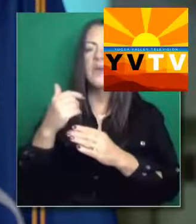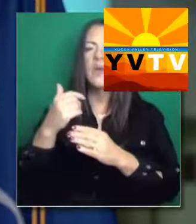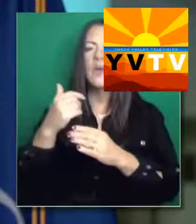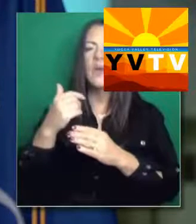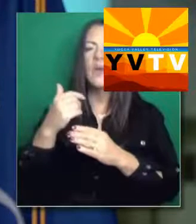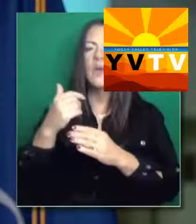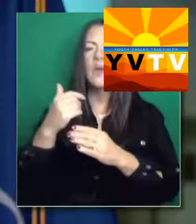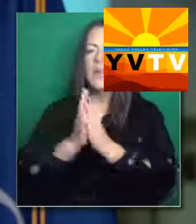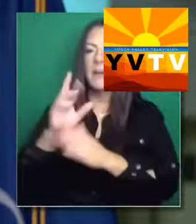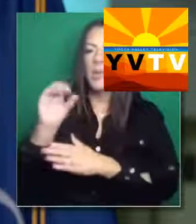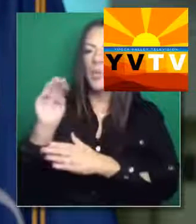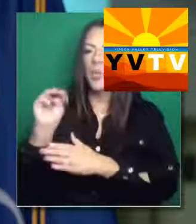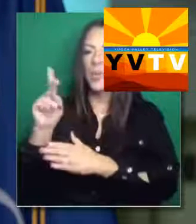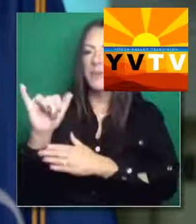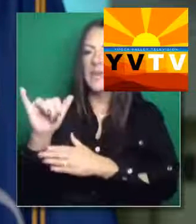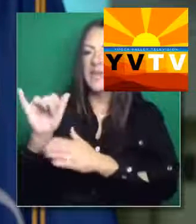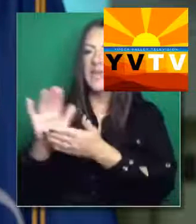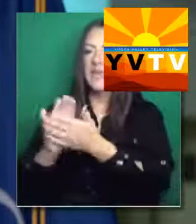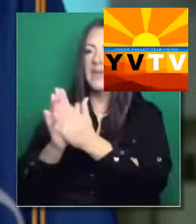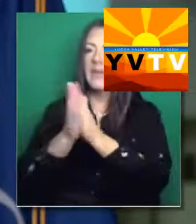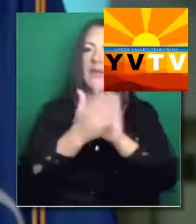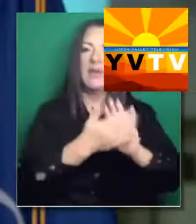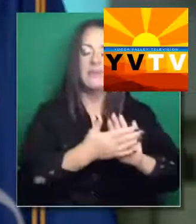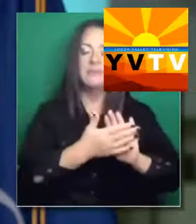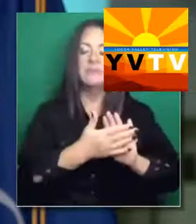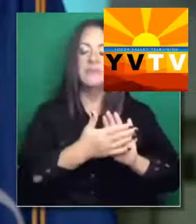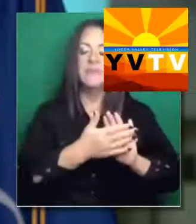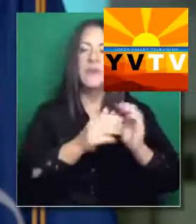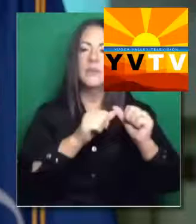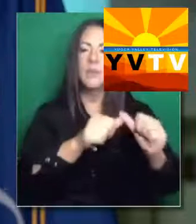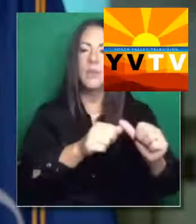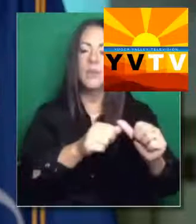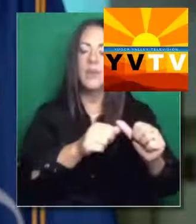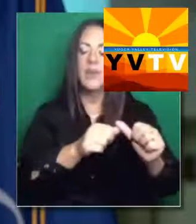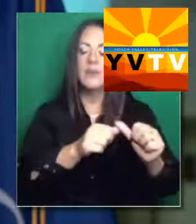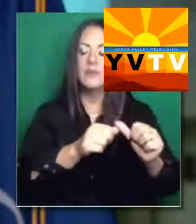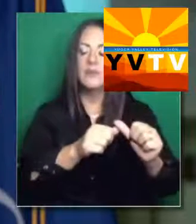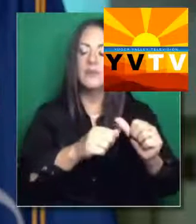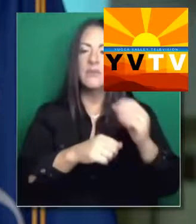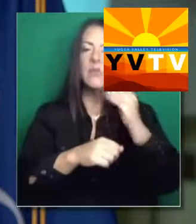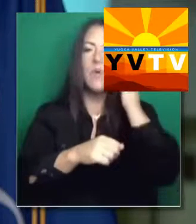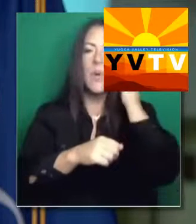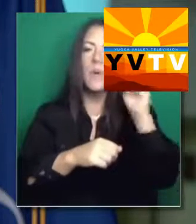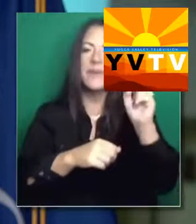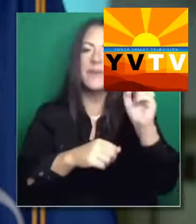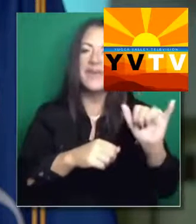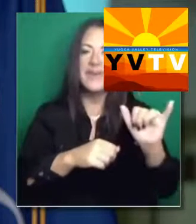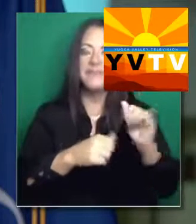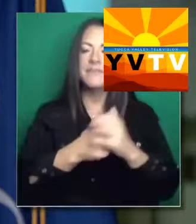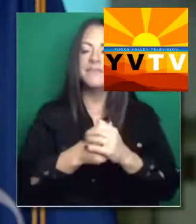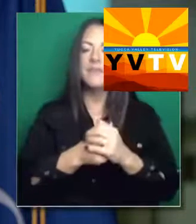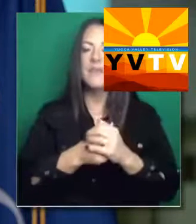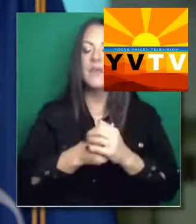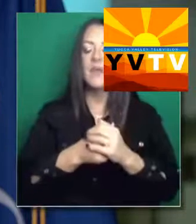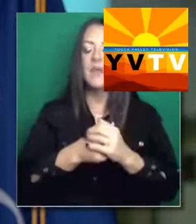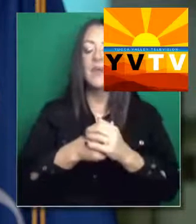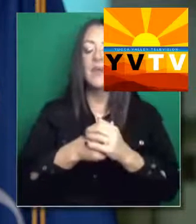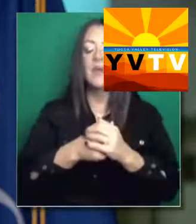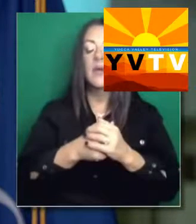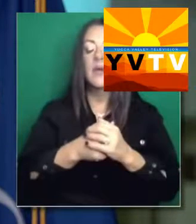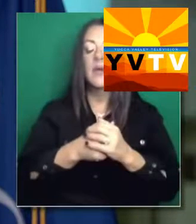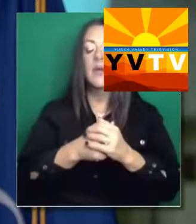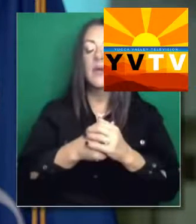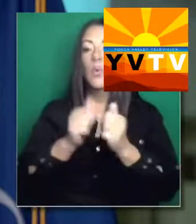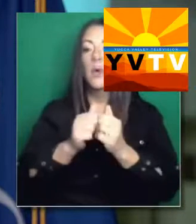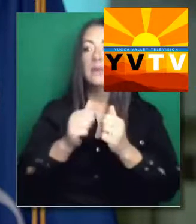to make sure that we are addressing the needs of those that are transitioning. We are working with LA County specific to issues around Skid